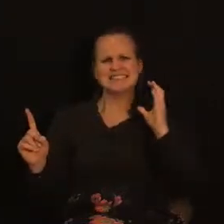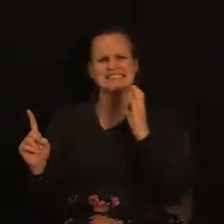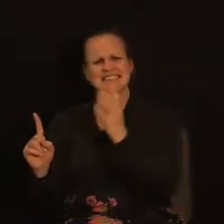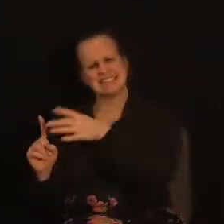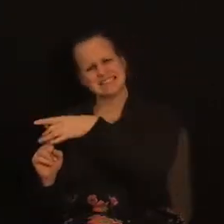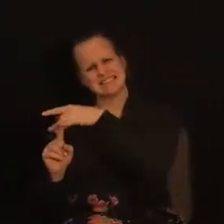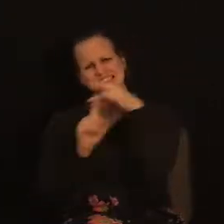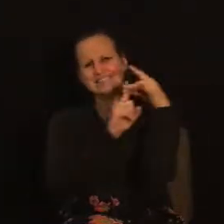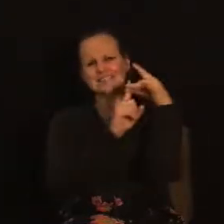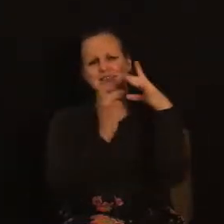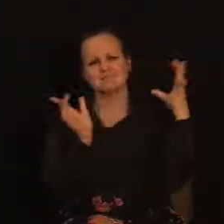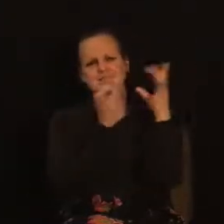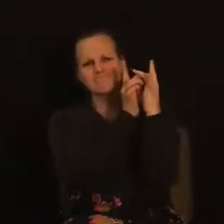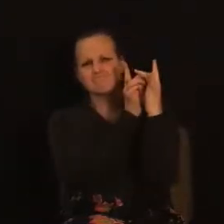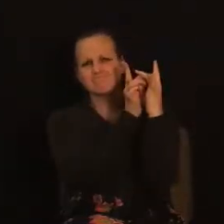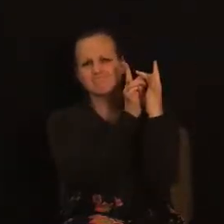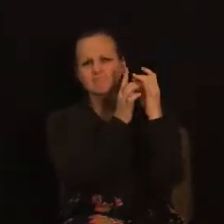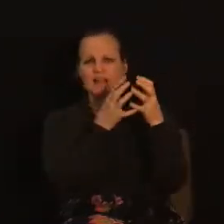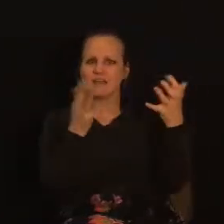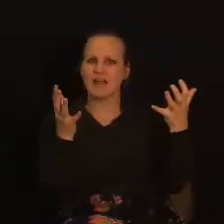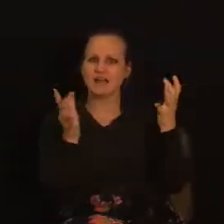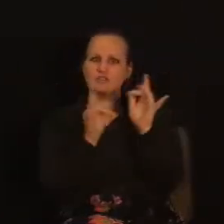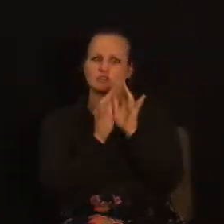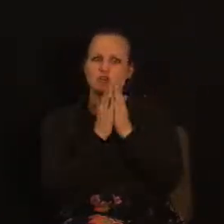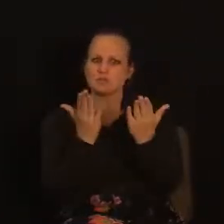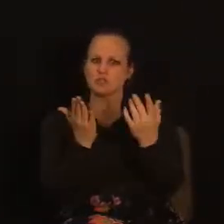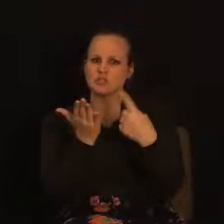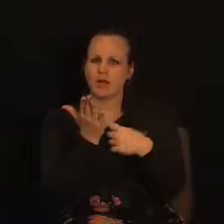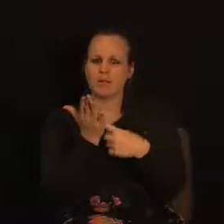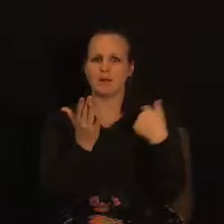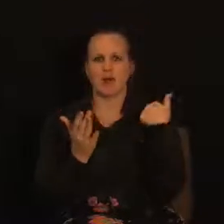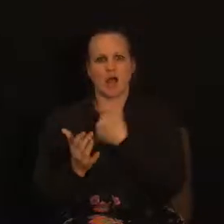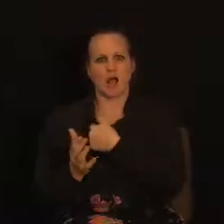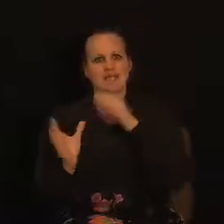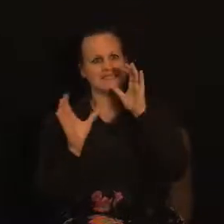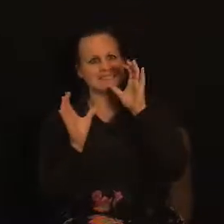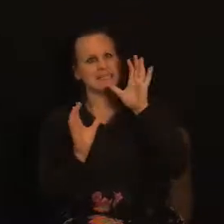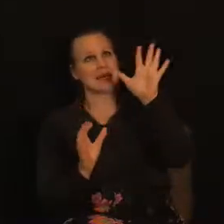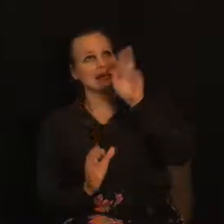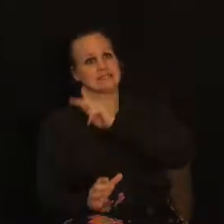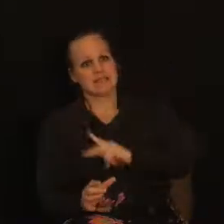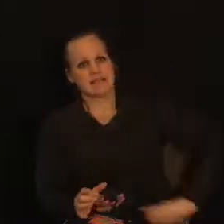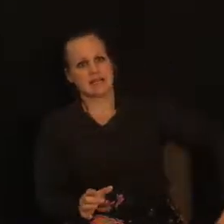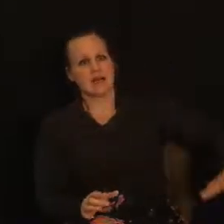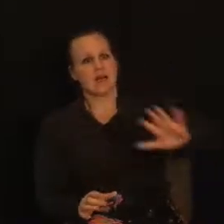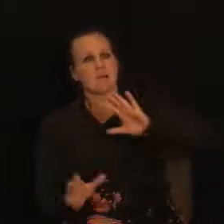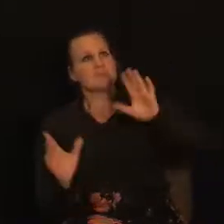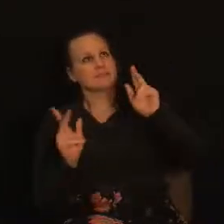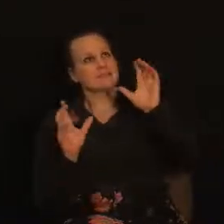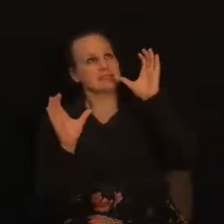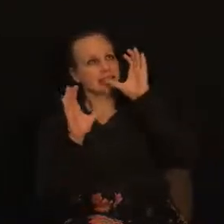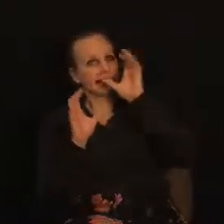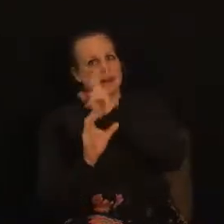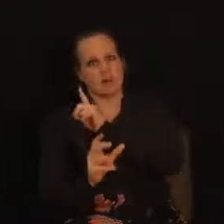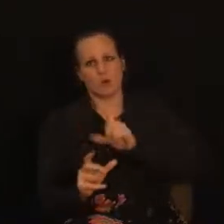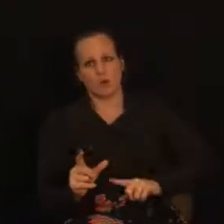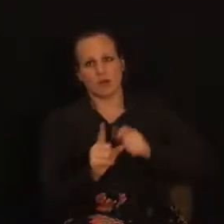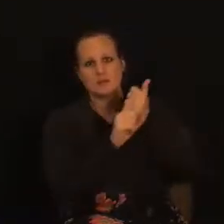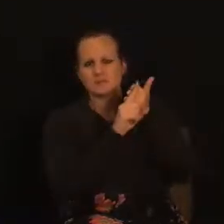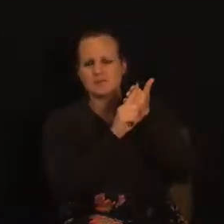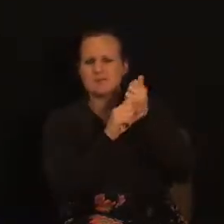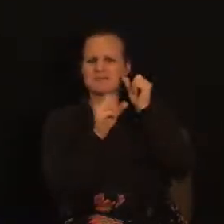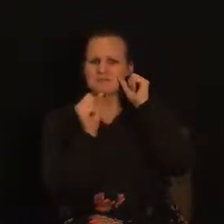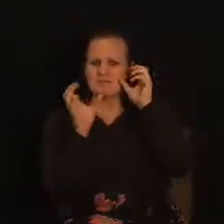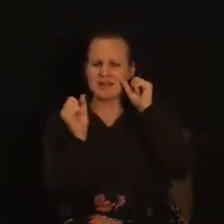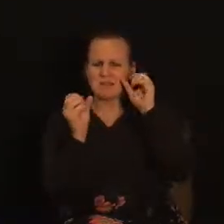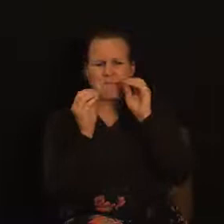scripture that talk about us seeking the Lord and seeking his kingdom. But what's amazing, even more amazing